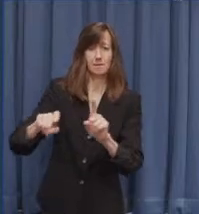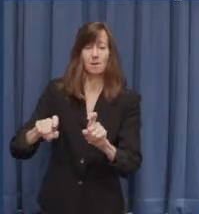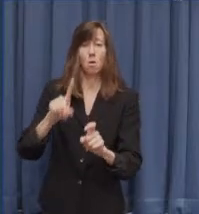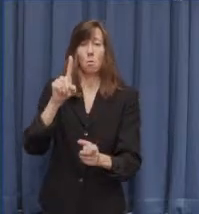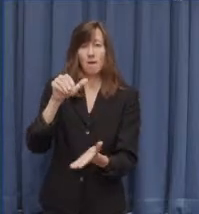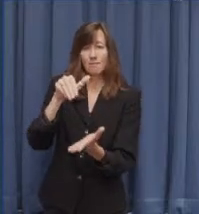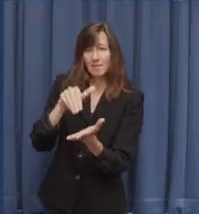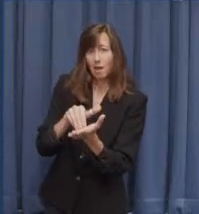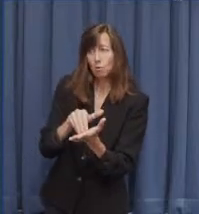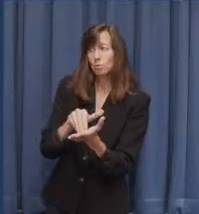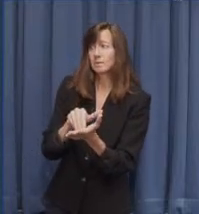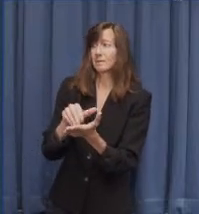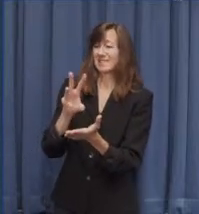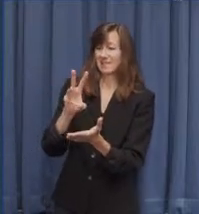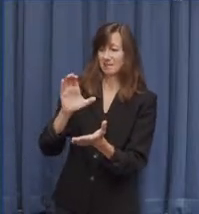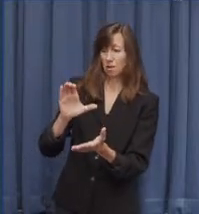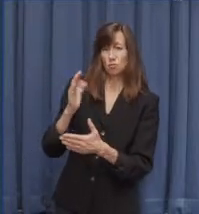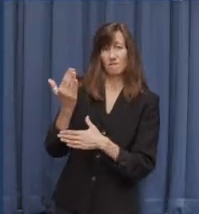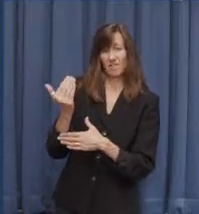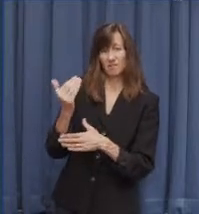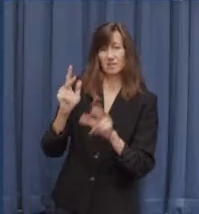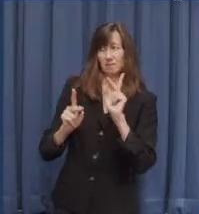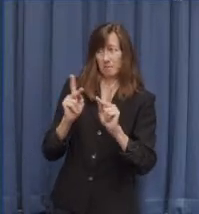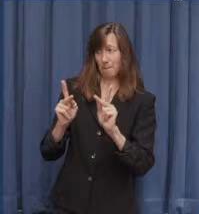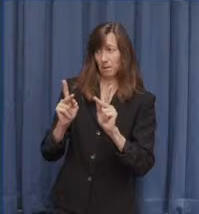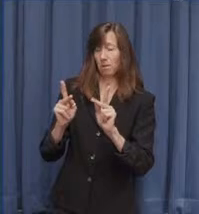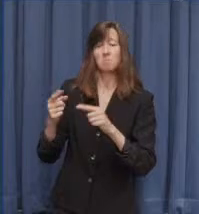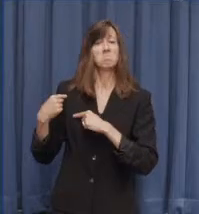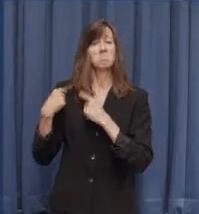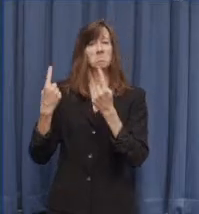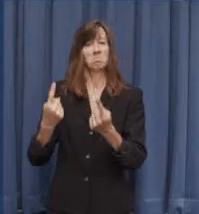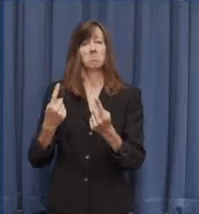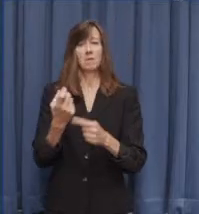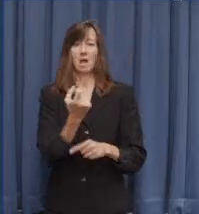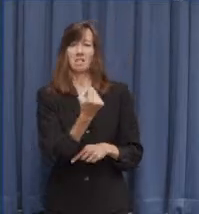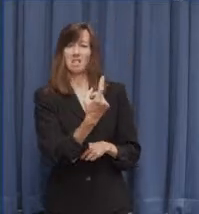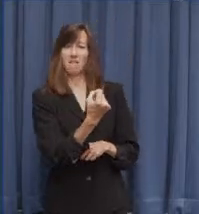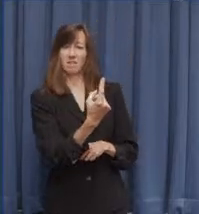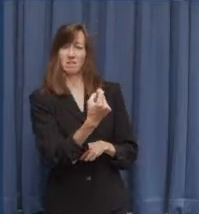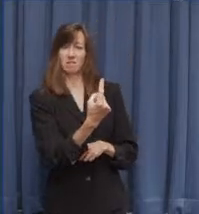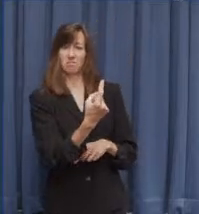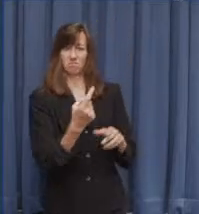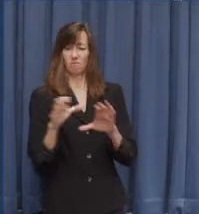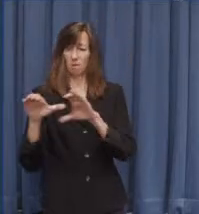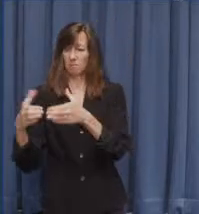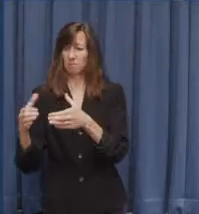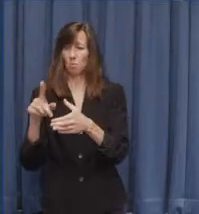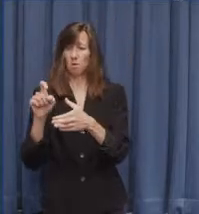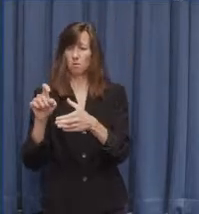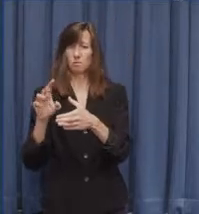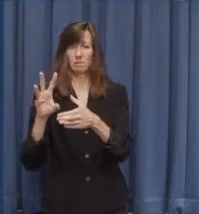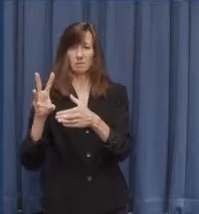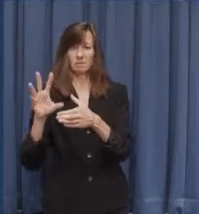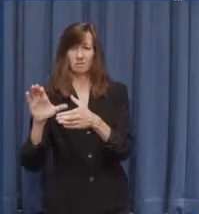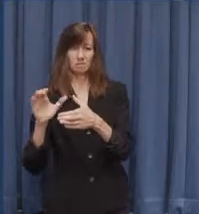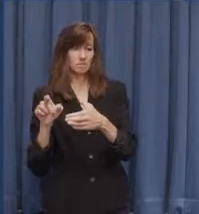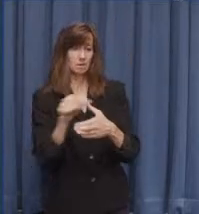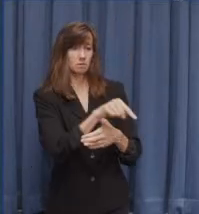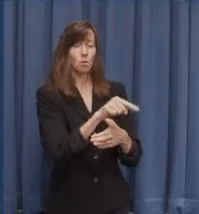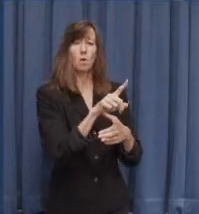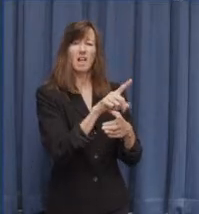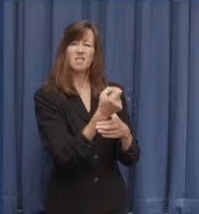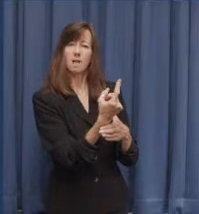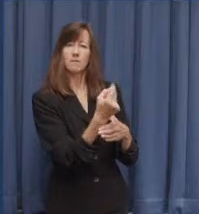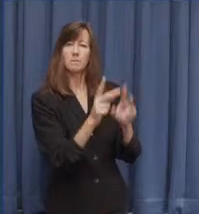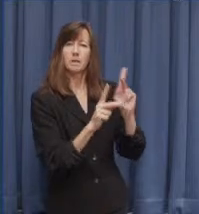1,615 residents, and only 11 of them have been COVID positive, new COVID positives in that 3-day period. So